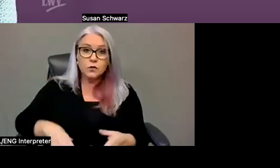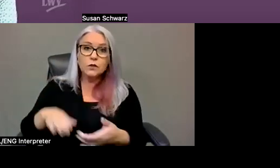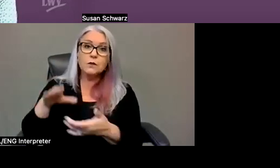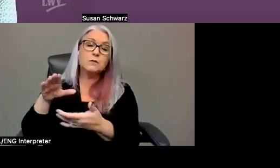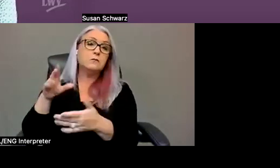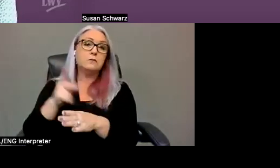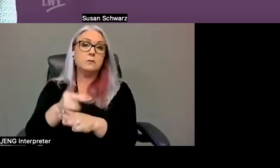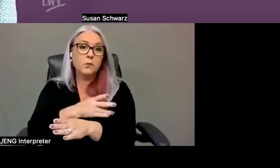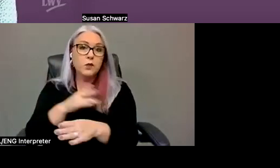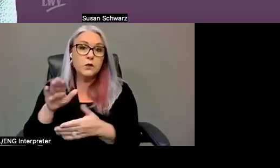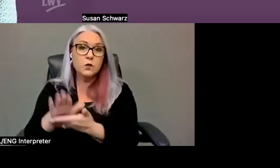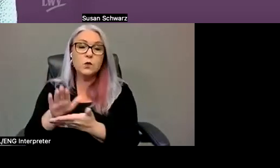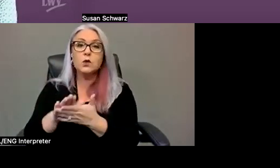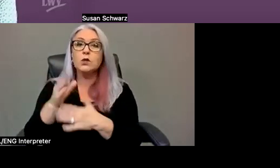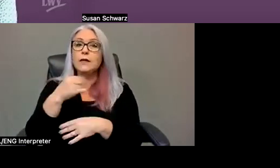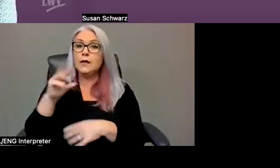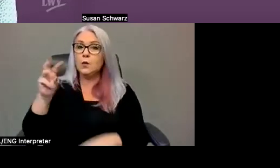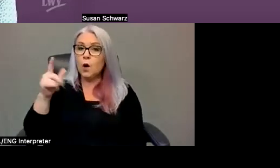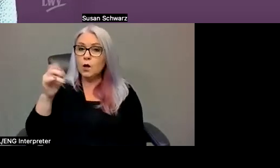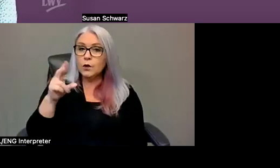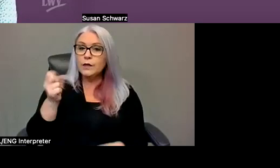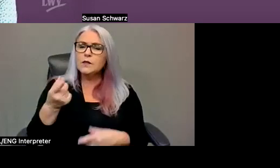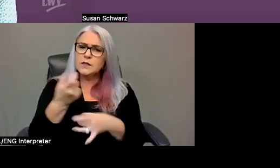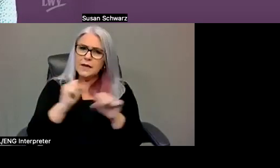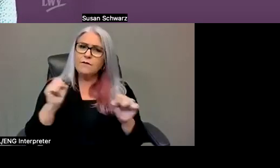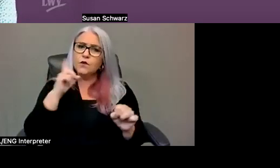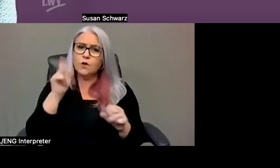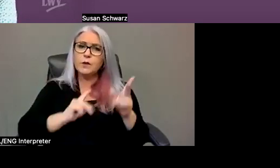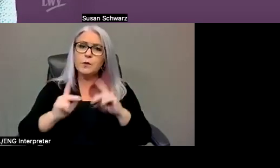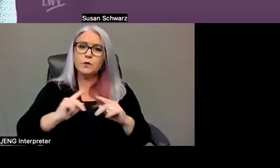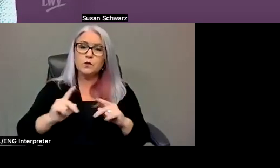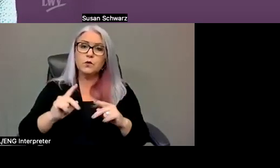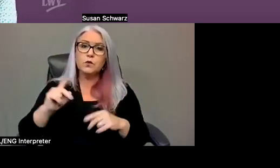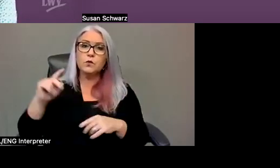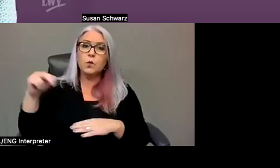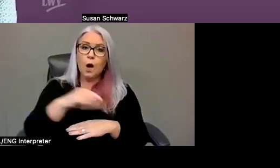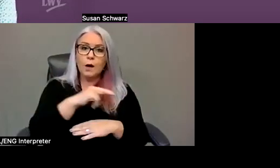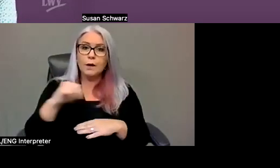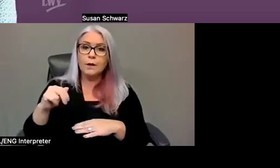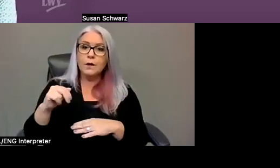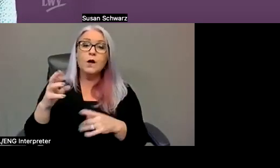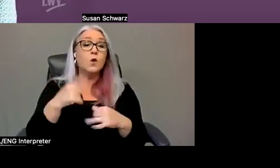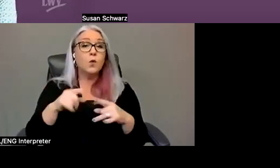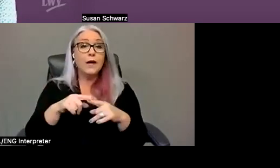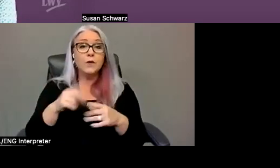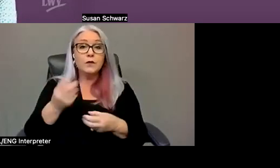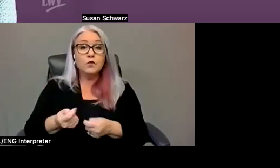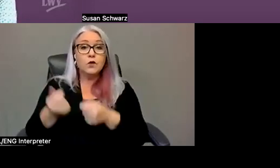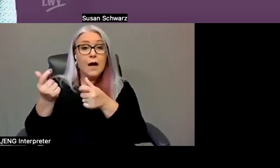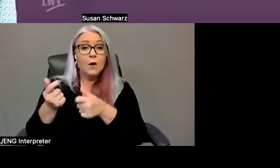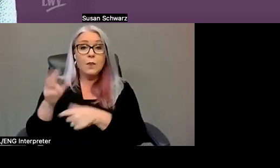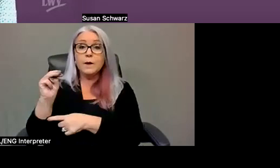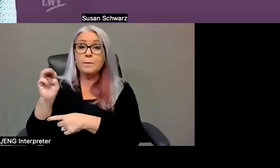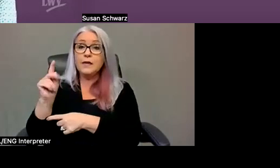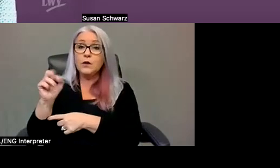outs to make it safer for the people to cross the streets and walk. When the meters were taking out, we replaced them with bike racks. So I think we put in